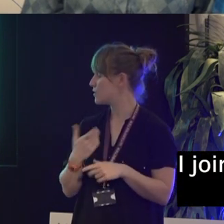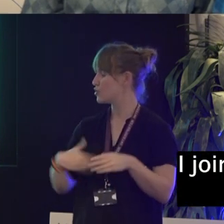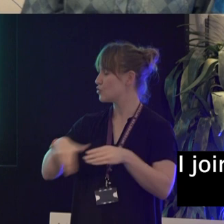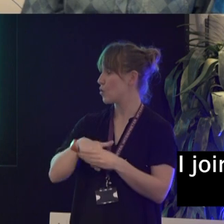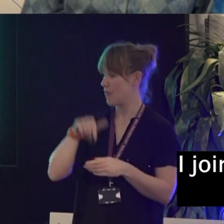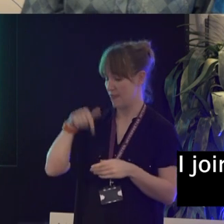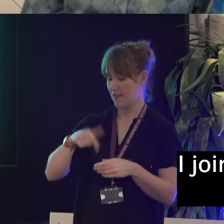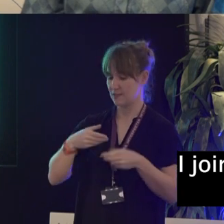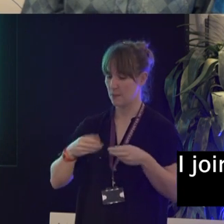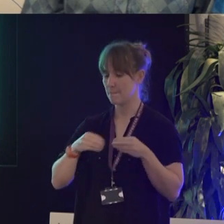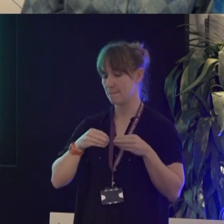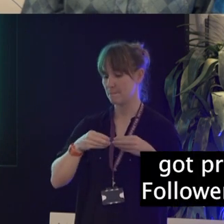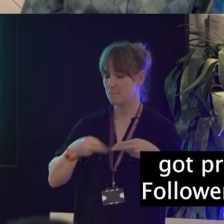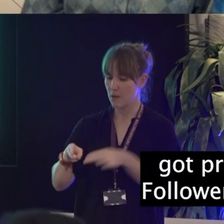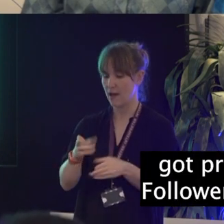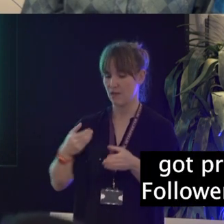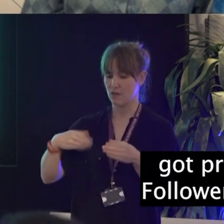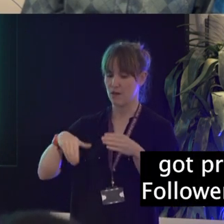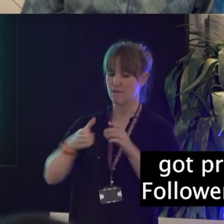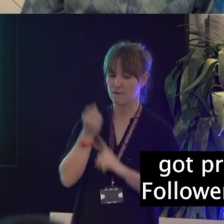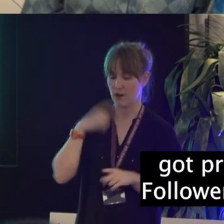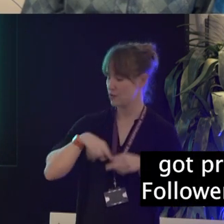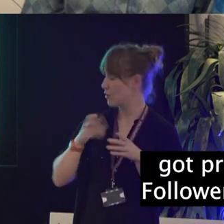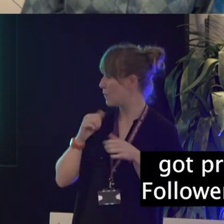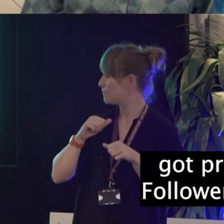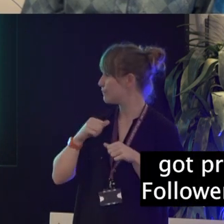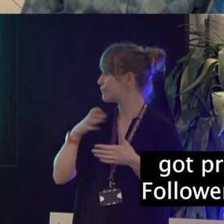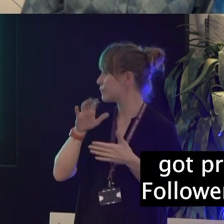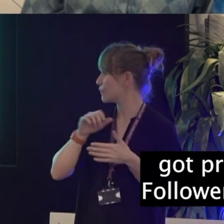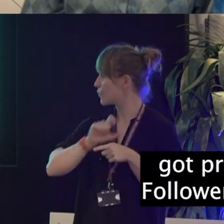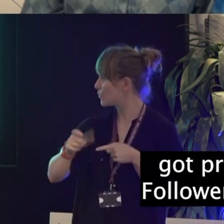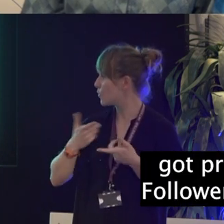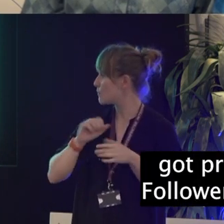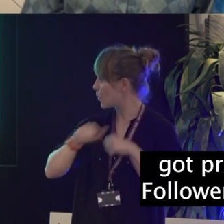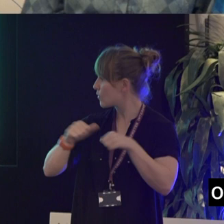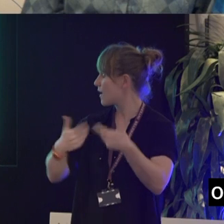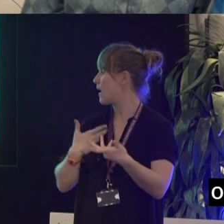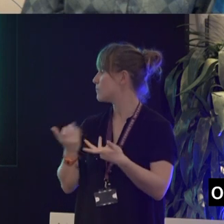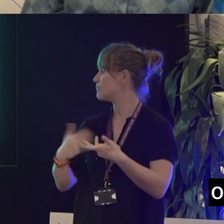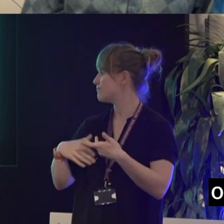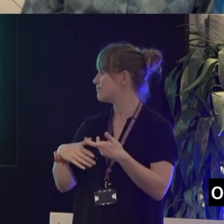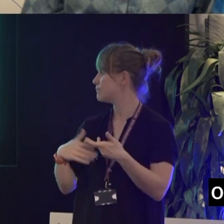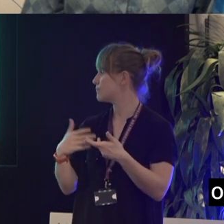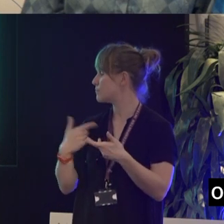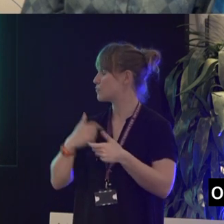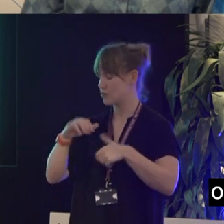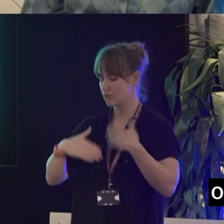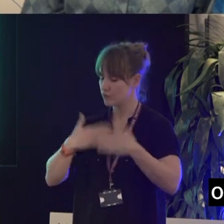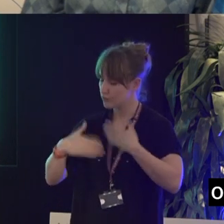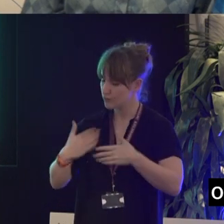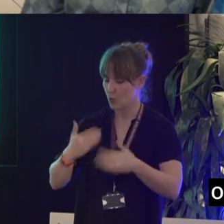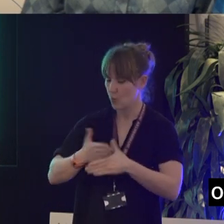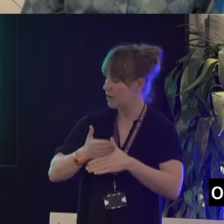Pathfinder program, Amplified Publishing, got prototype funding for a thing called Follower that is constantly being worked on, and very happy to